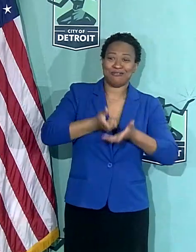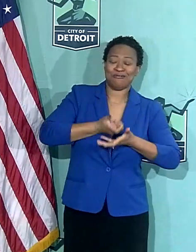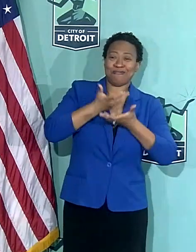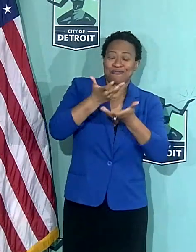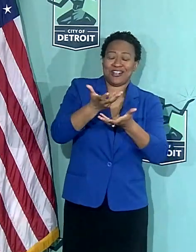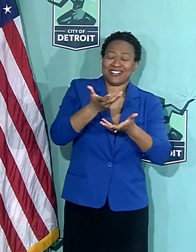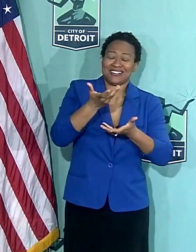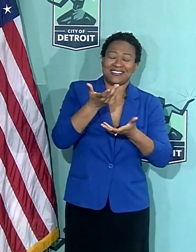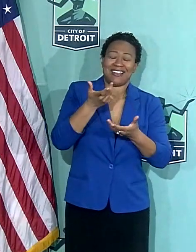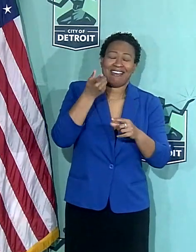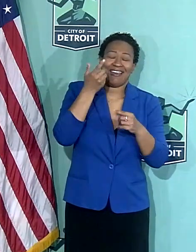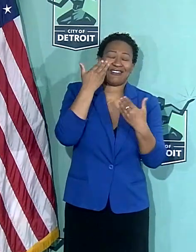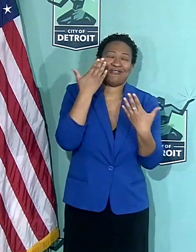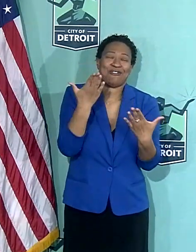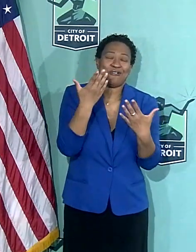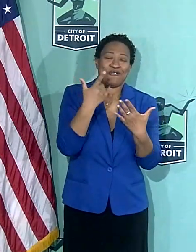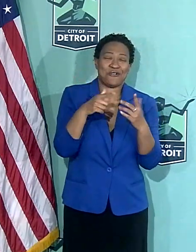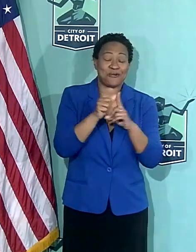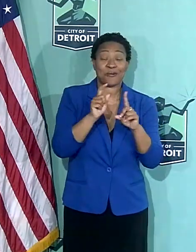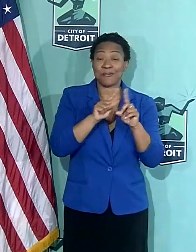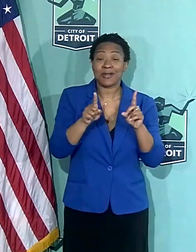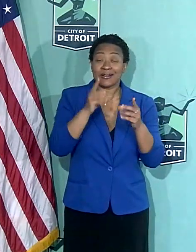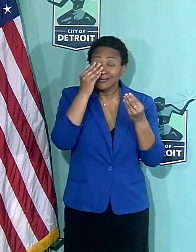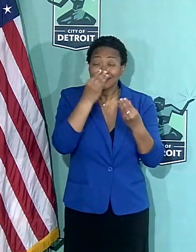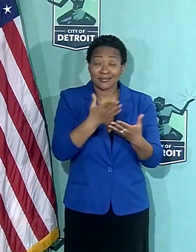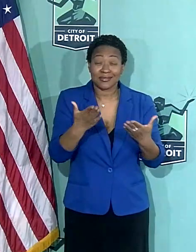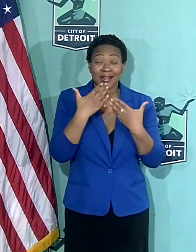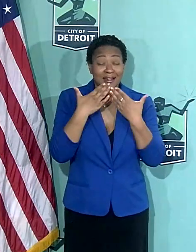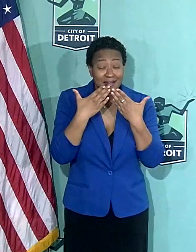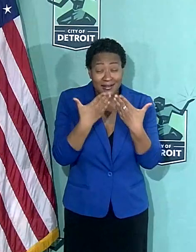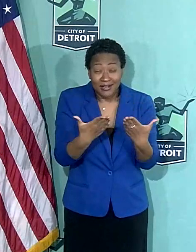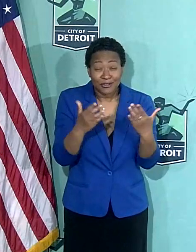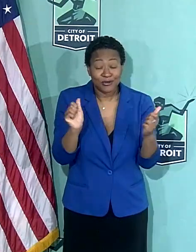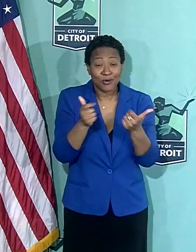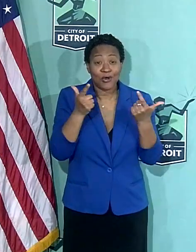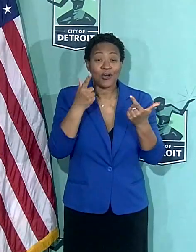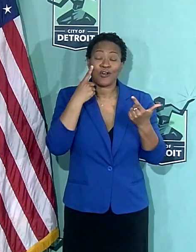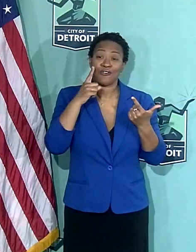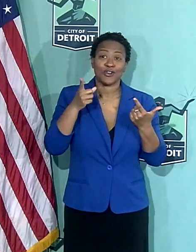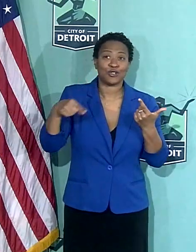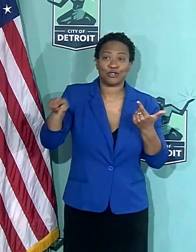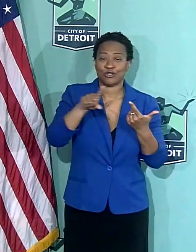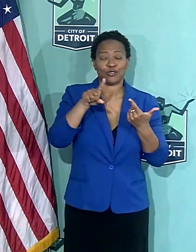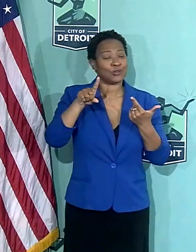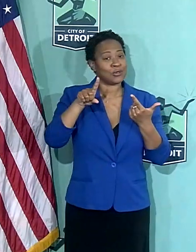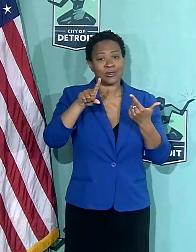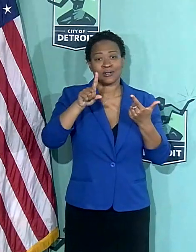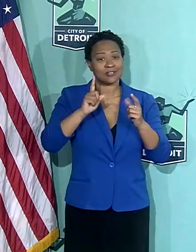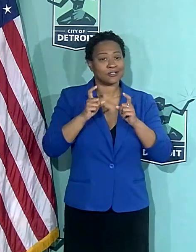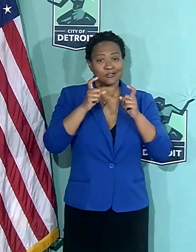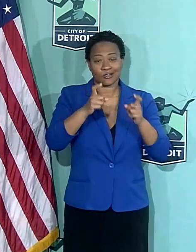we feel. And we just want to thank everyone for doing that for us.